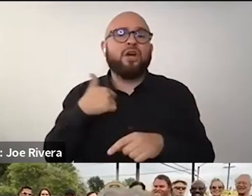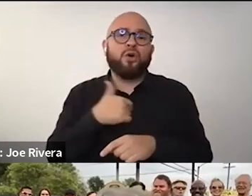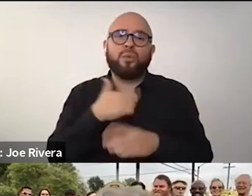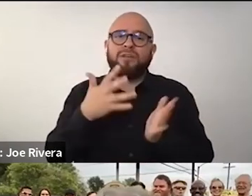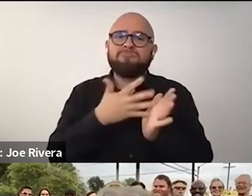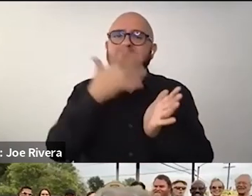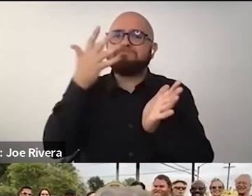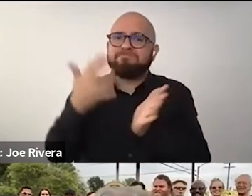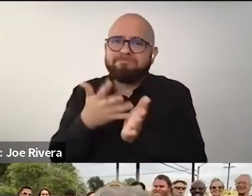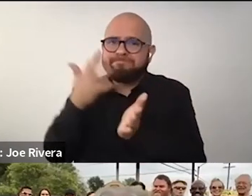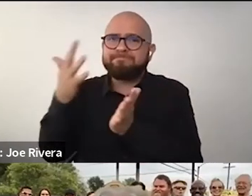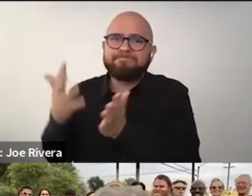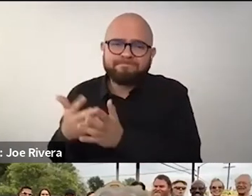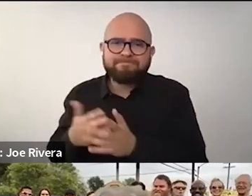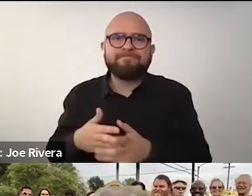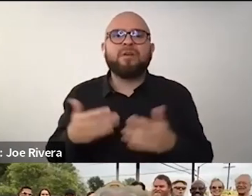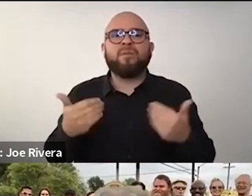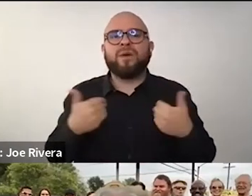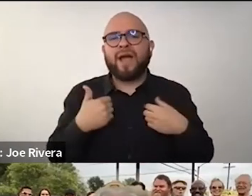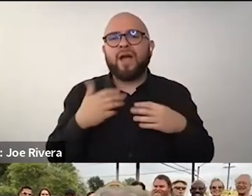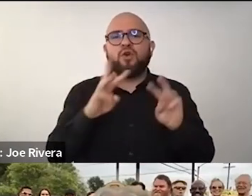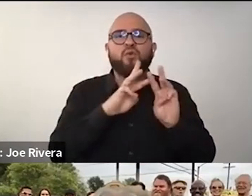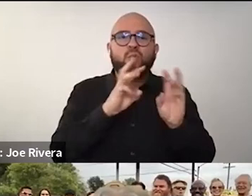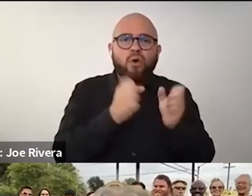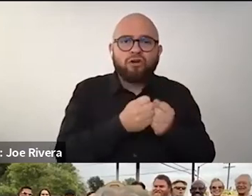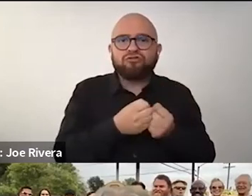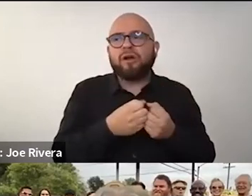of the workshops that we organized before